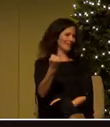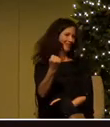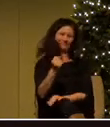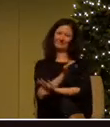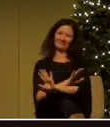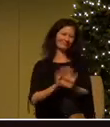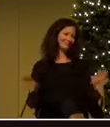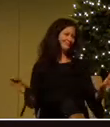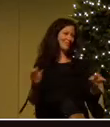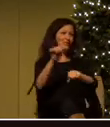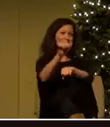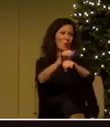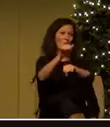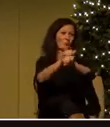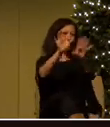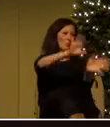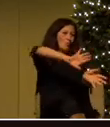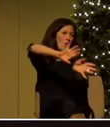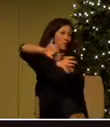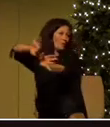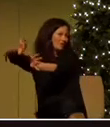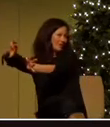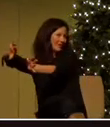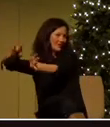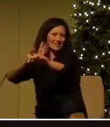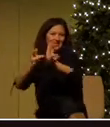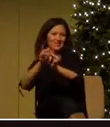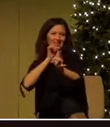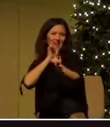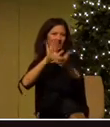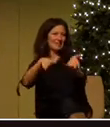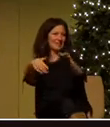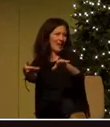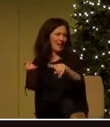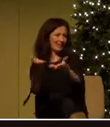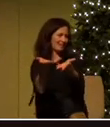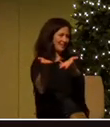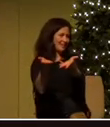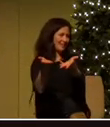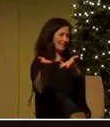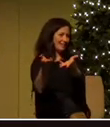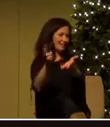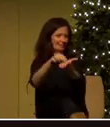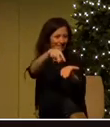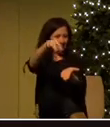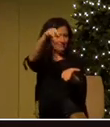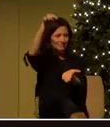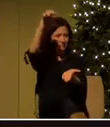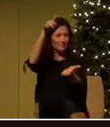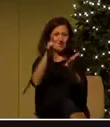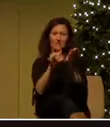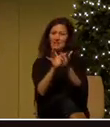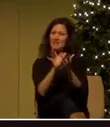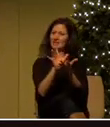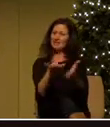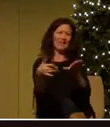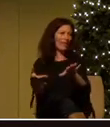stone rolled away. He was not just a sacrifice. He didn't just die. Death could not hold him.